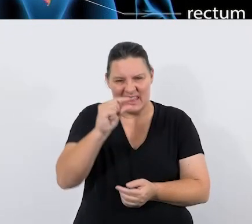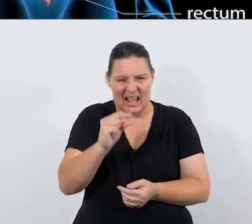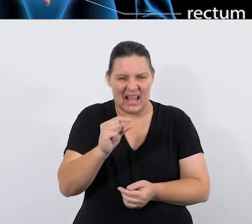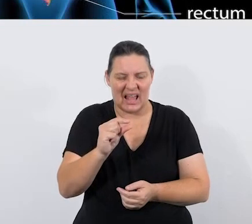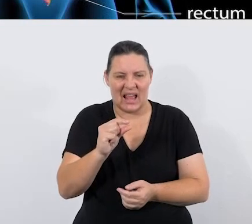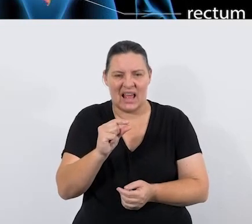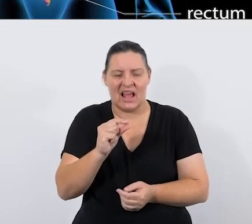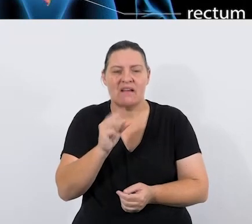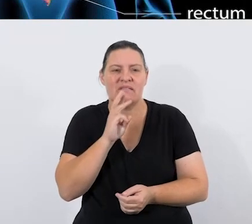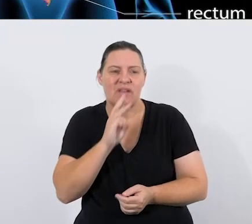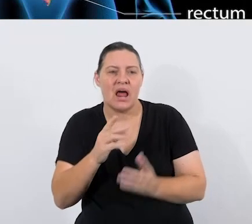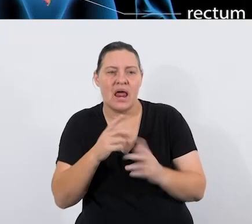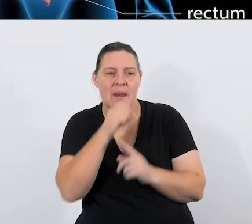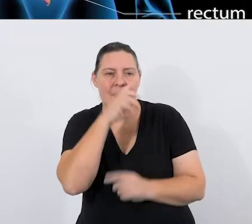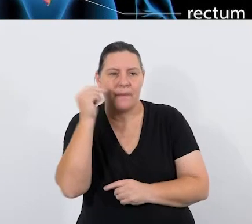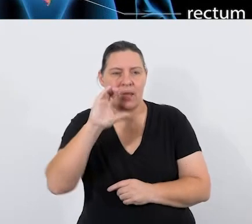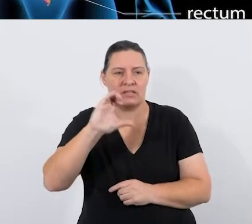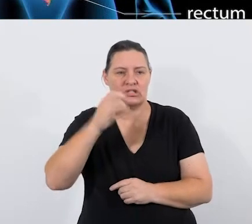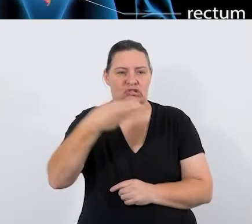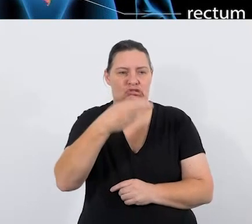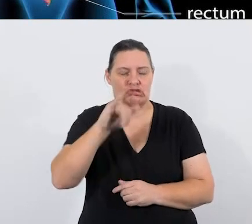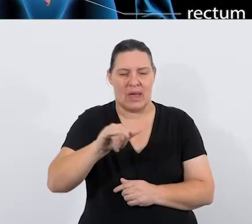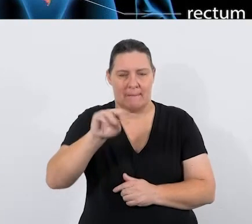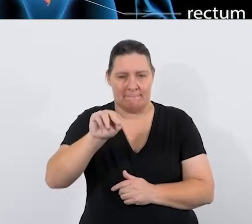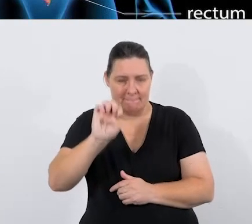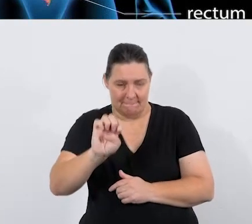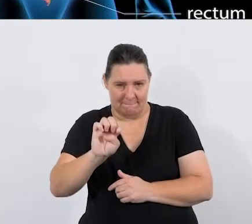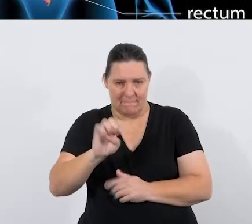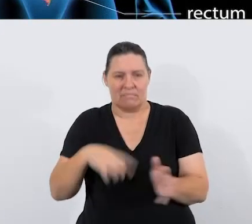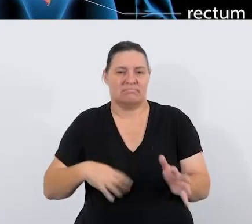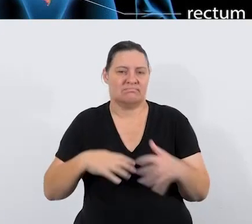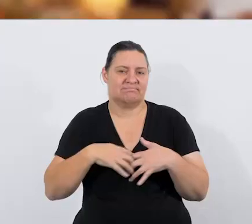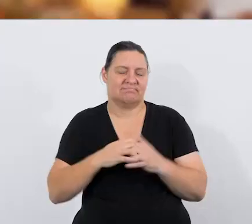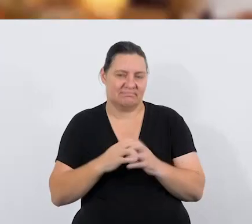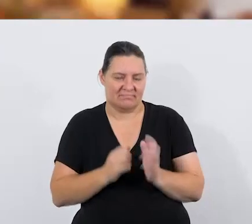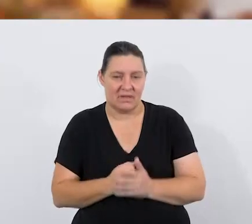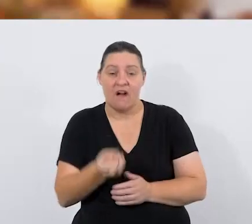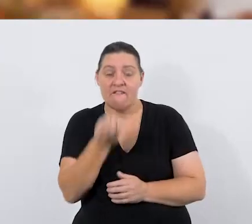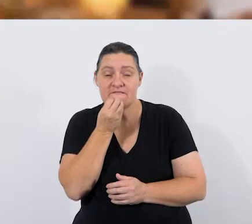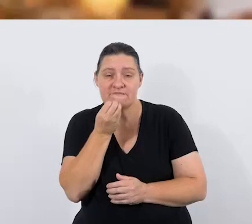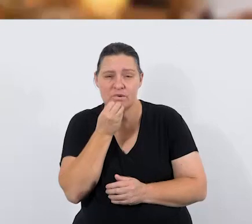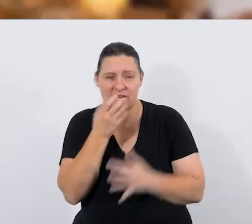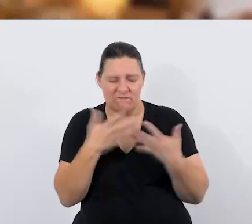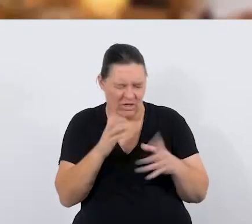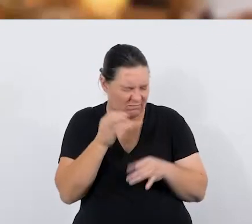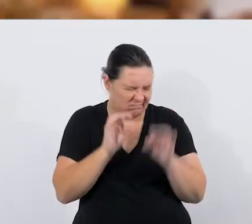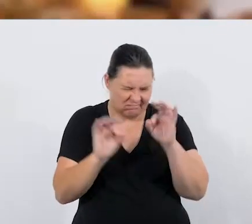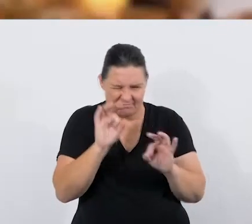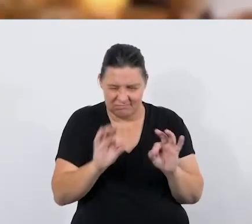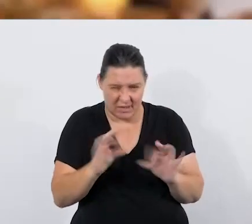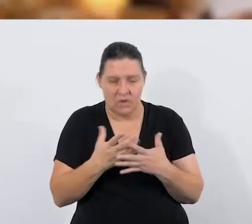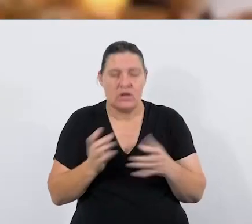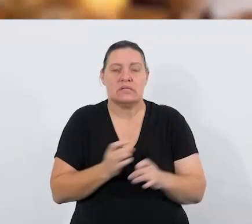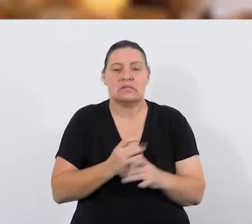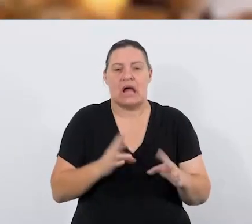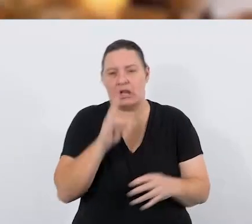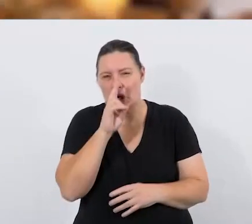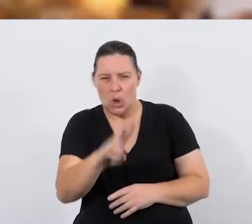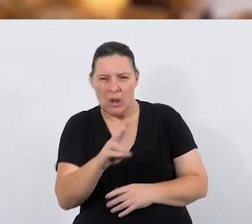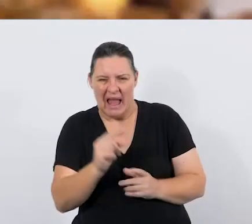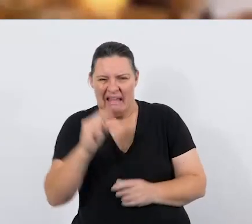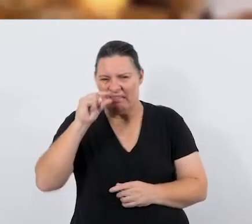And then the last one is egestion. When we are speaking about the process of egestion, this is